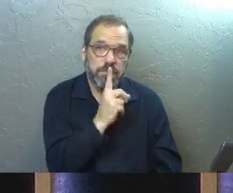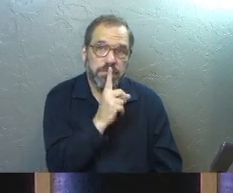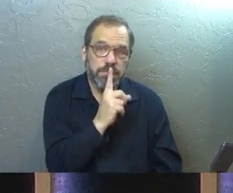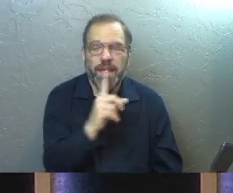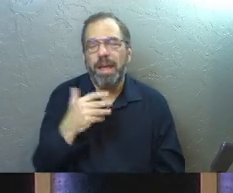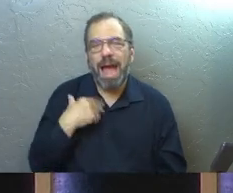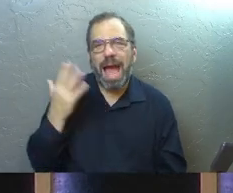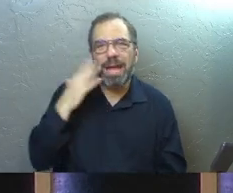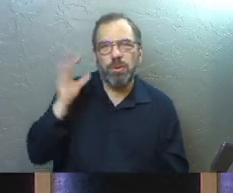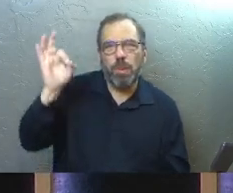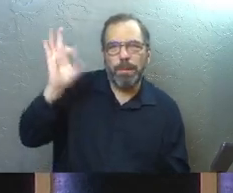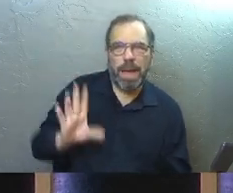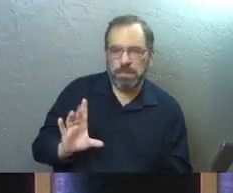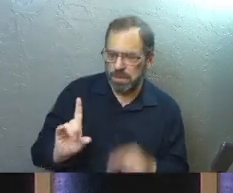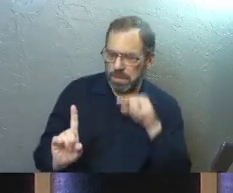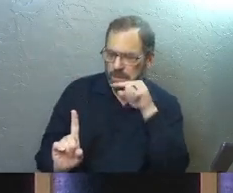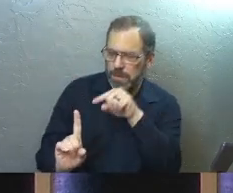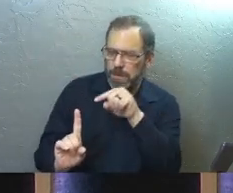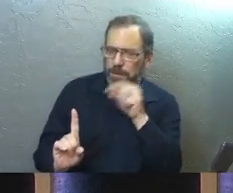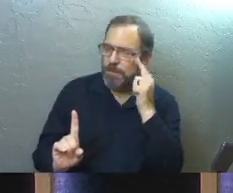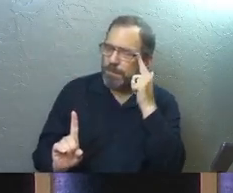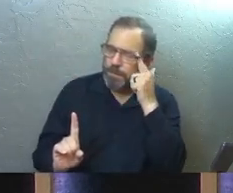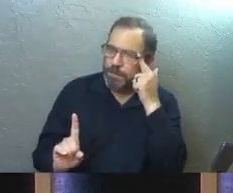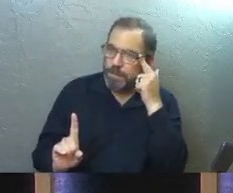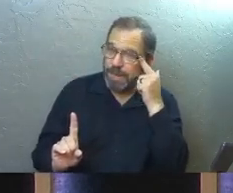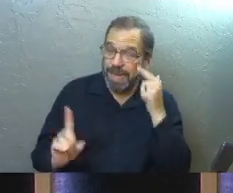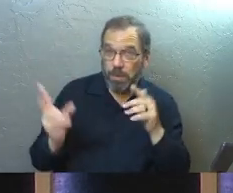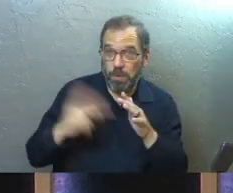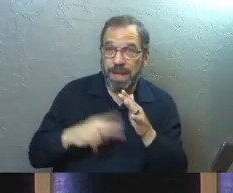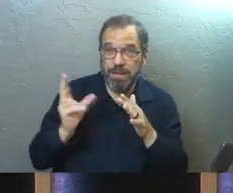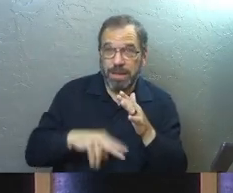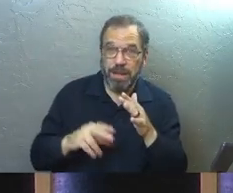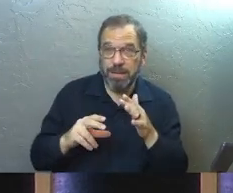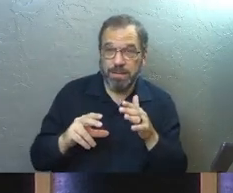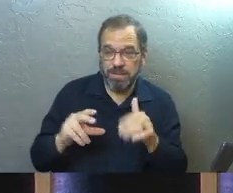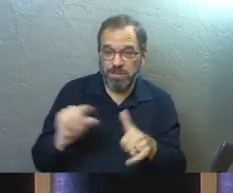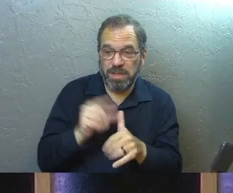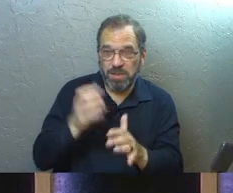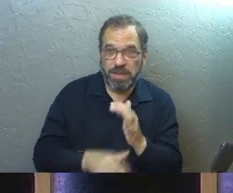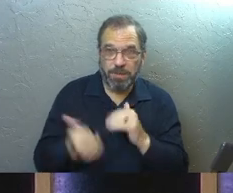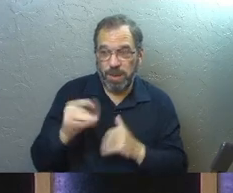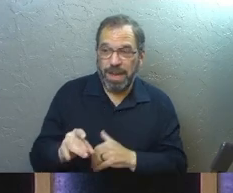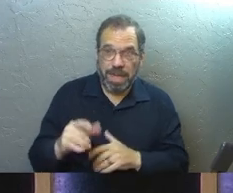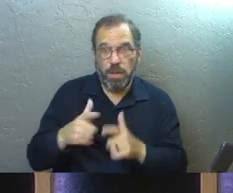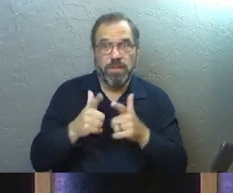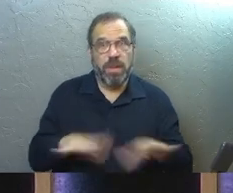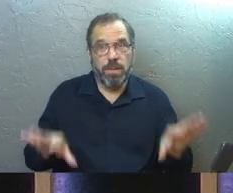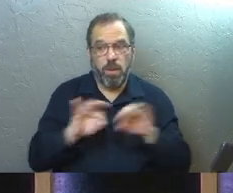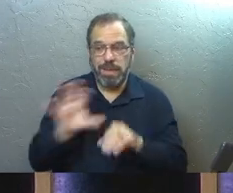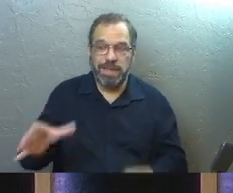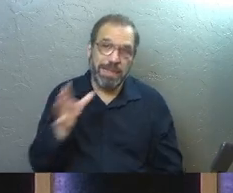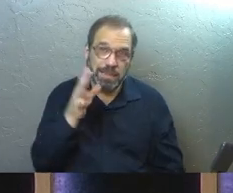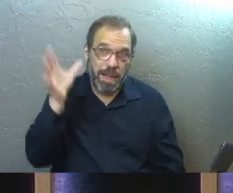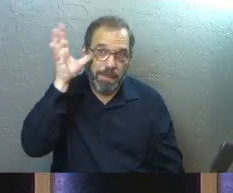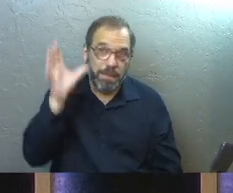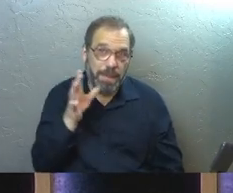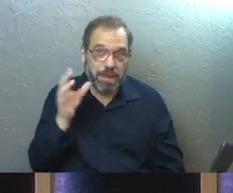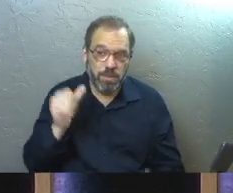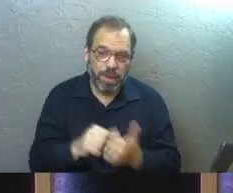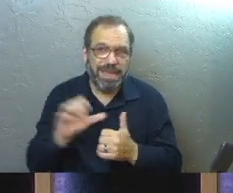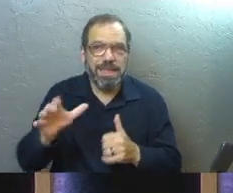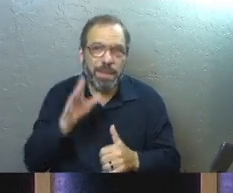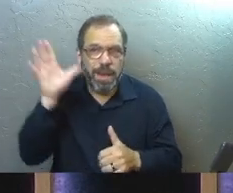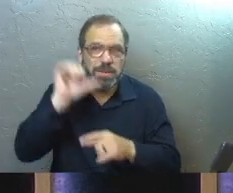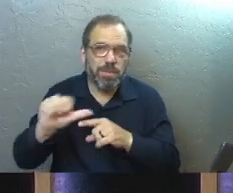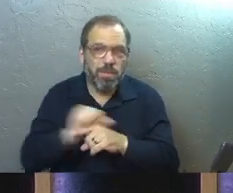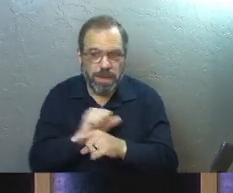I knew a pastor and he looked at this passage and this was big for him in his parenting. Because one of the two non-negotiables